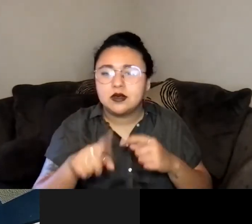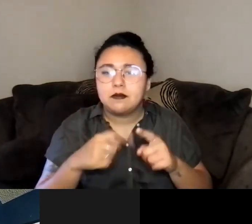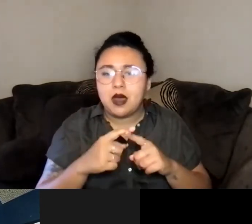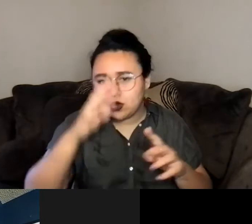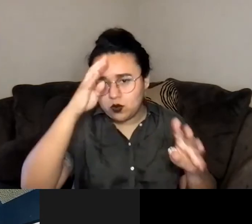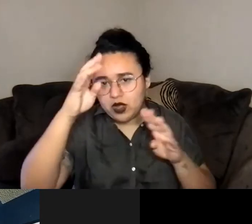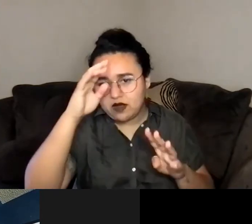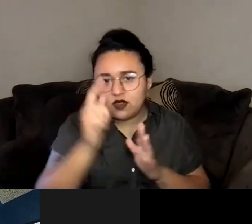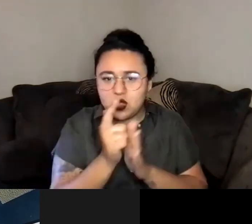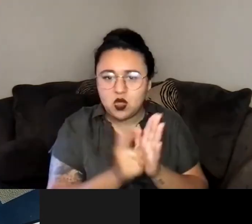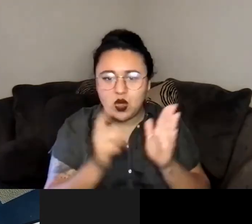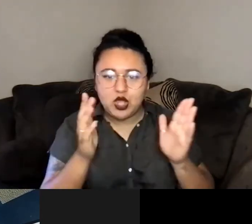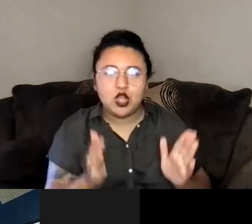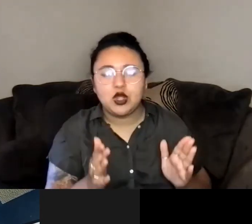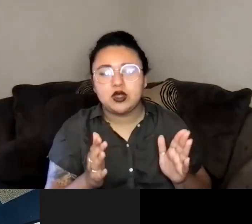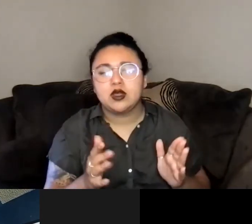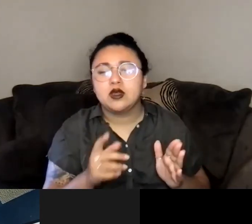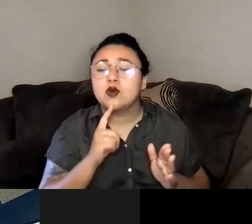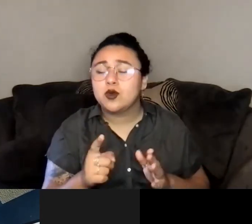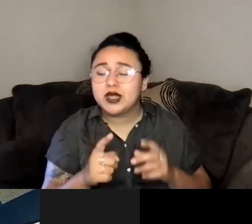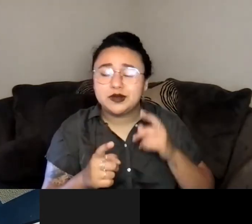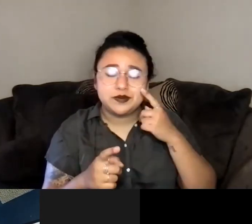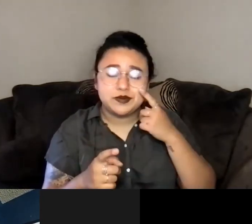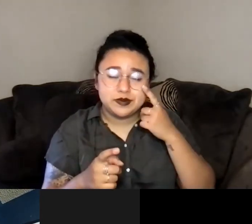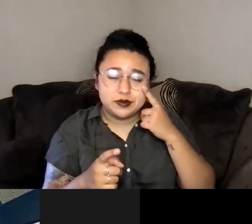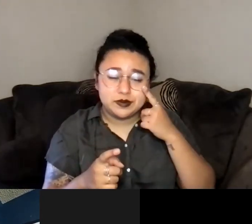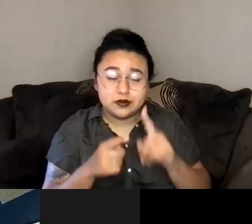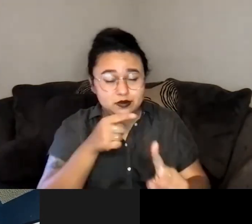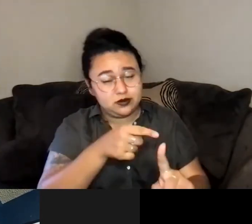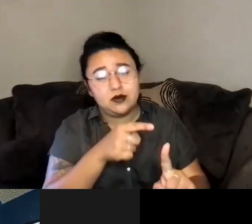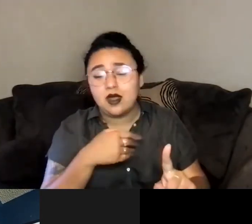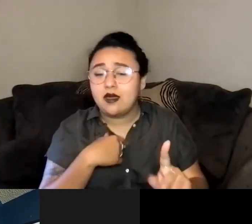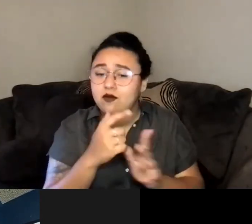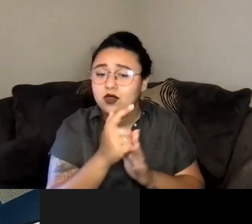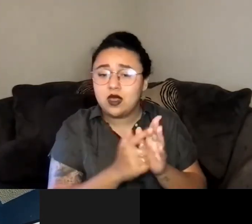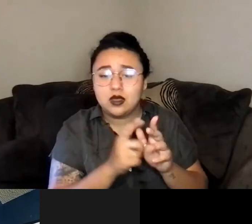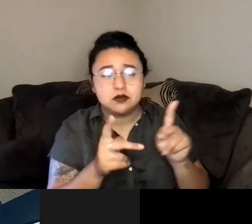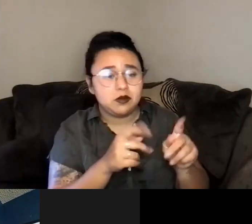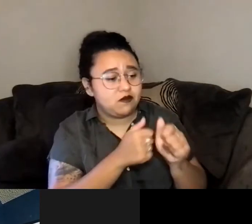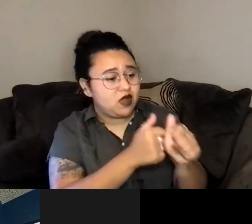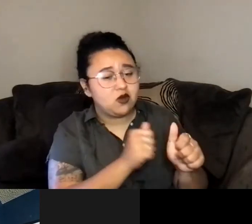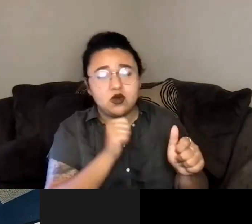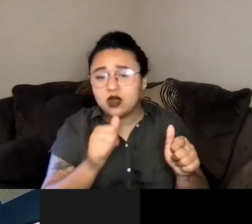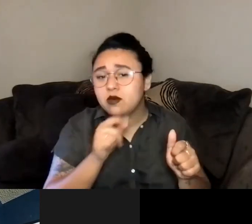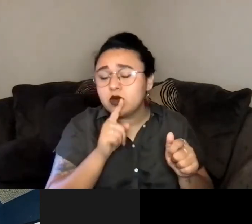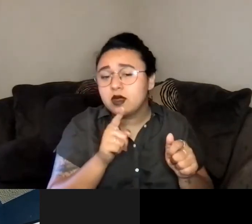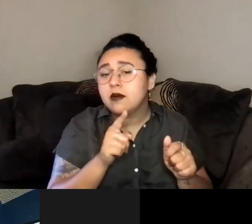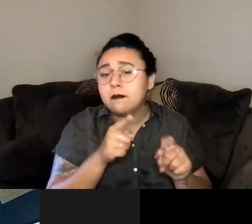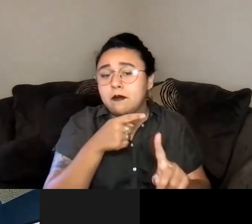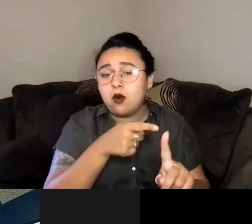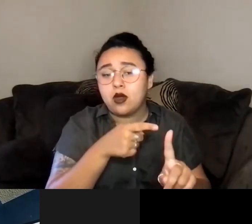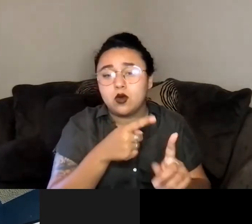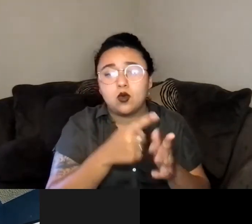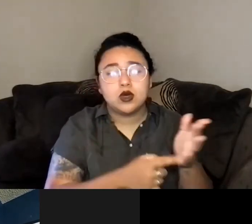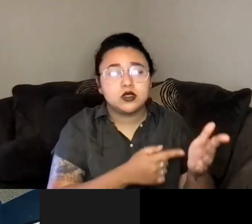That's about fundamentally like. There are laws and people will follow them or they won't, but ultimately, like, what's right